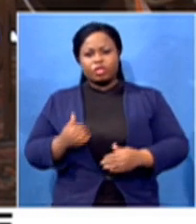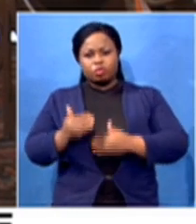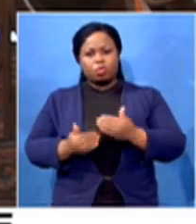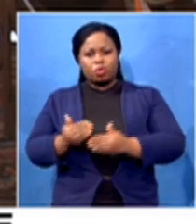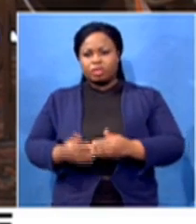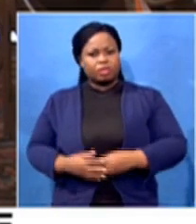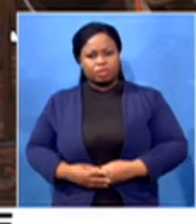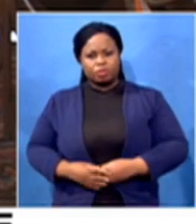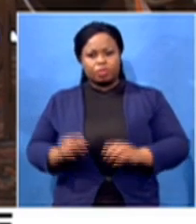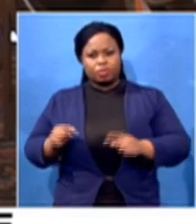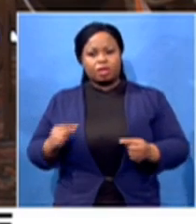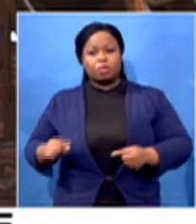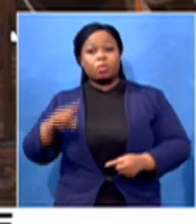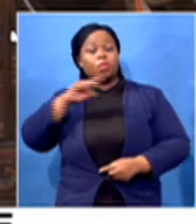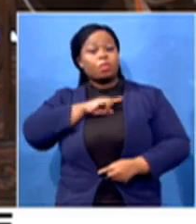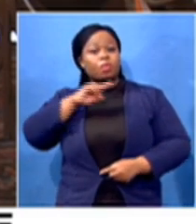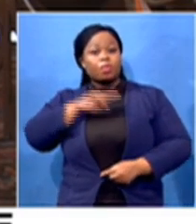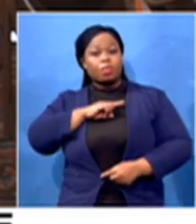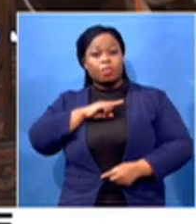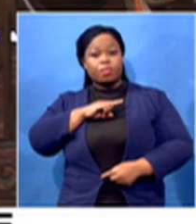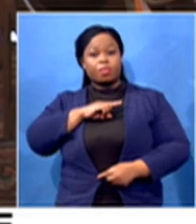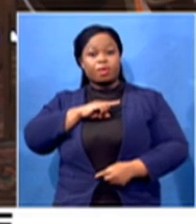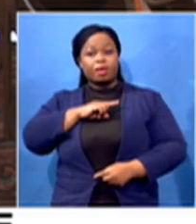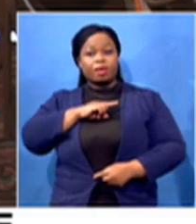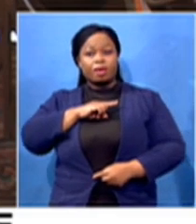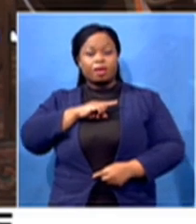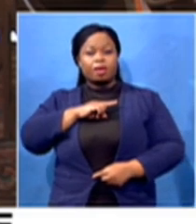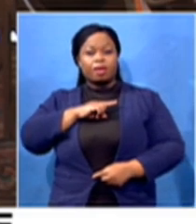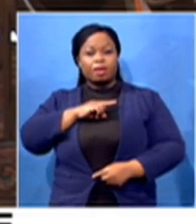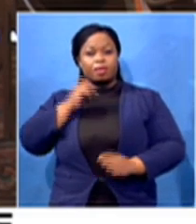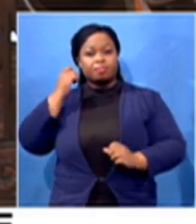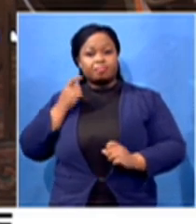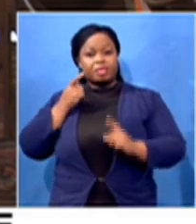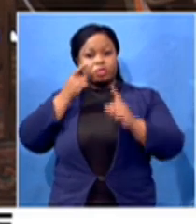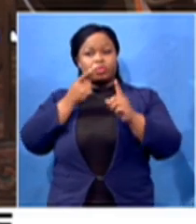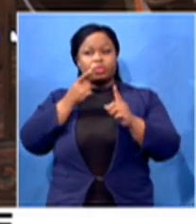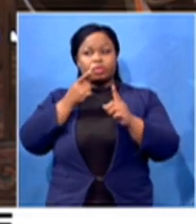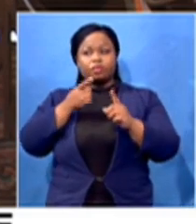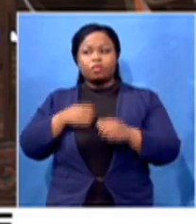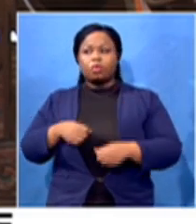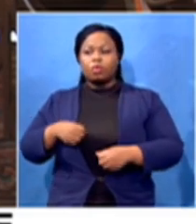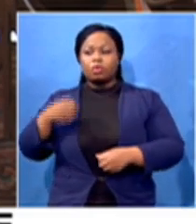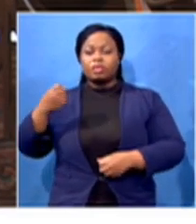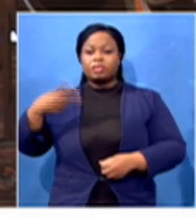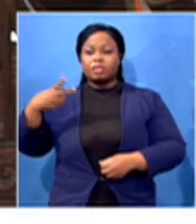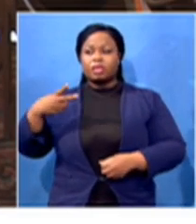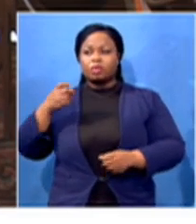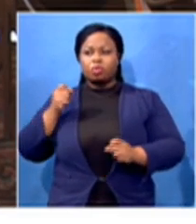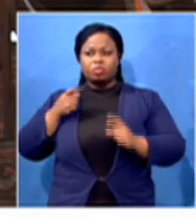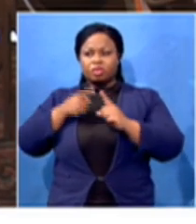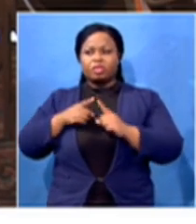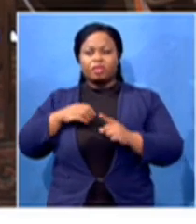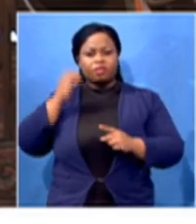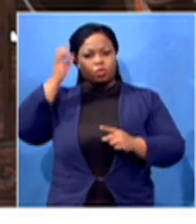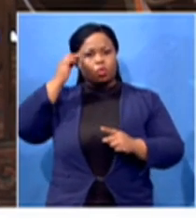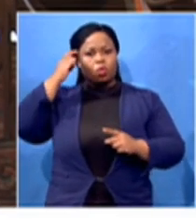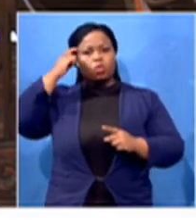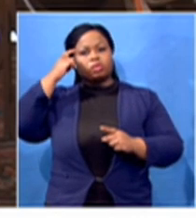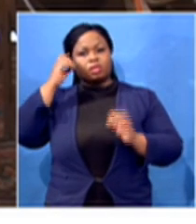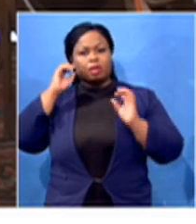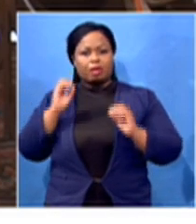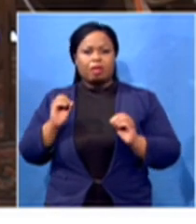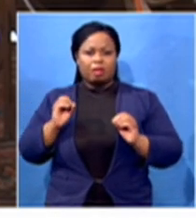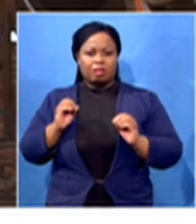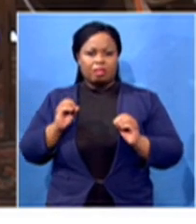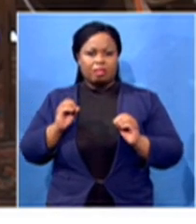because the pursuit of certain objectives without consideration of